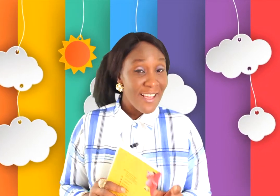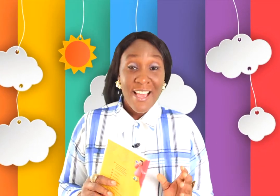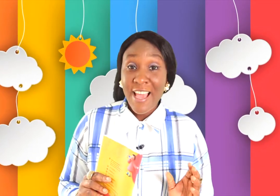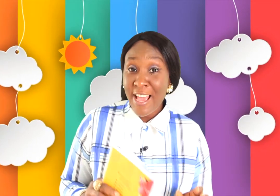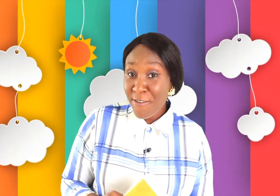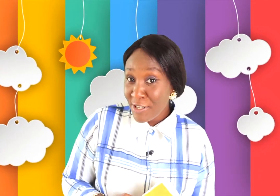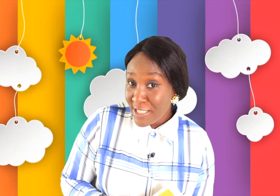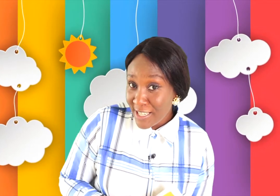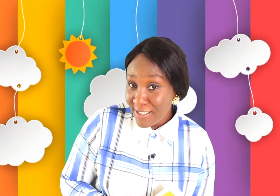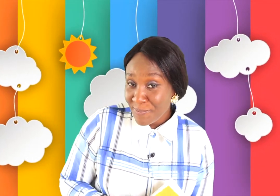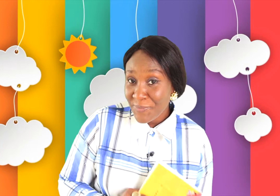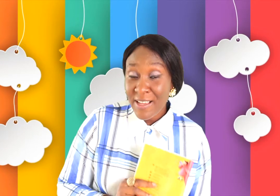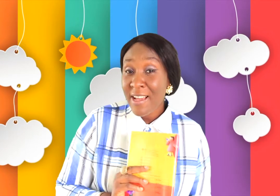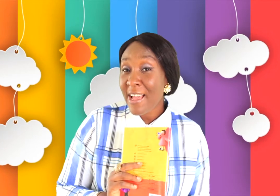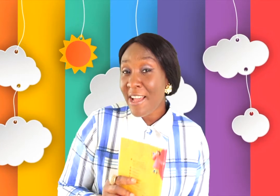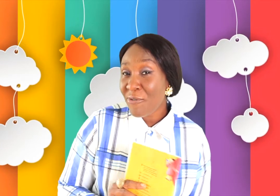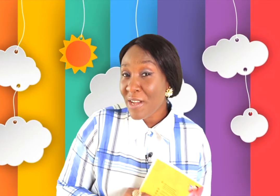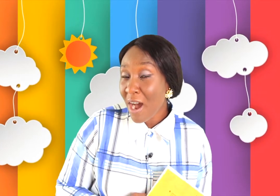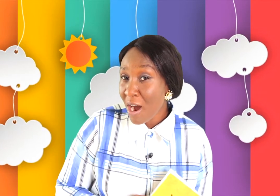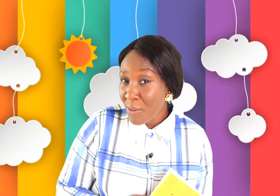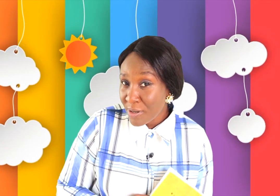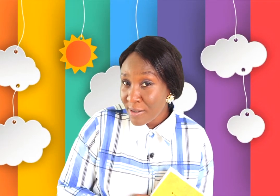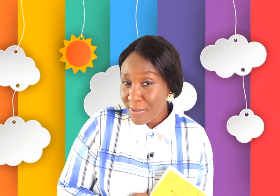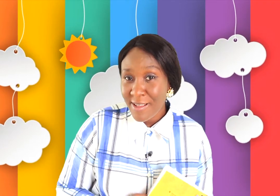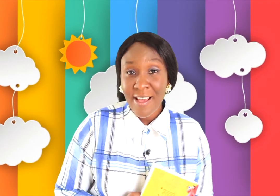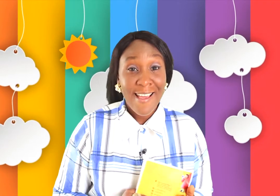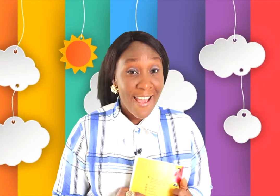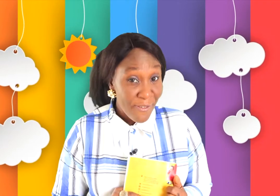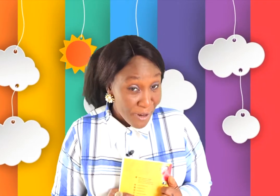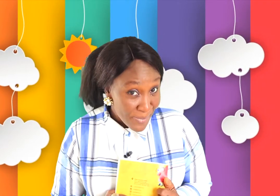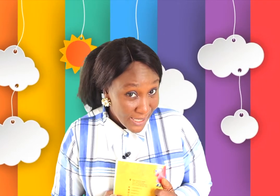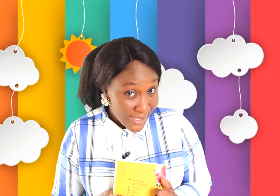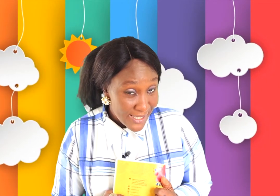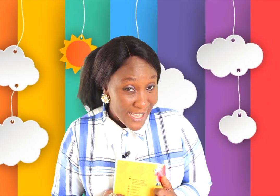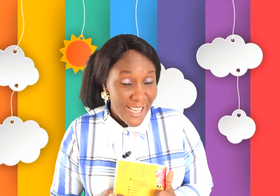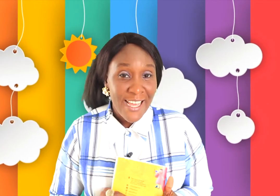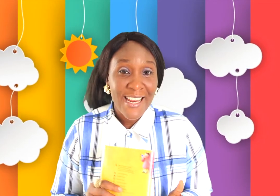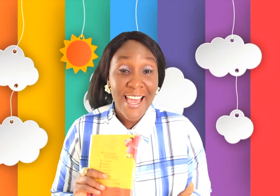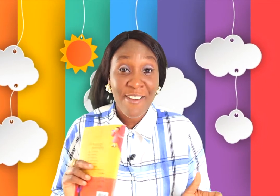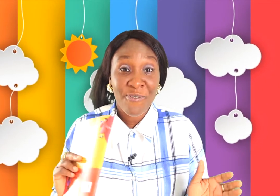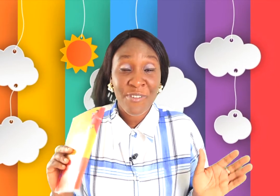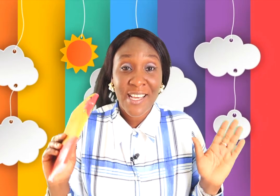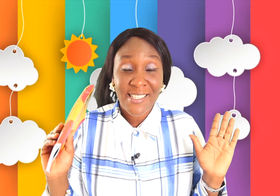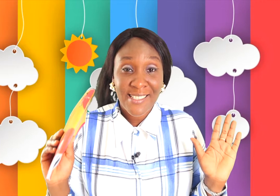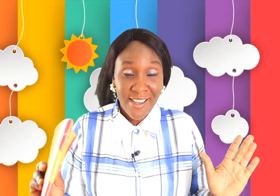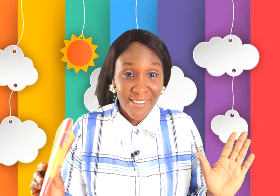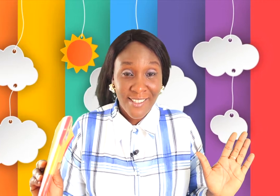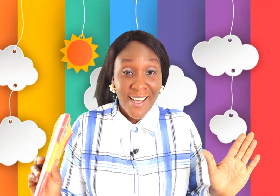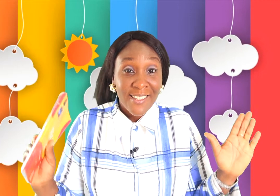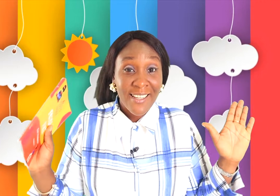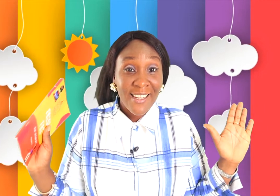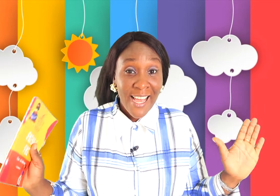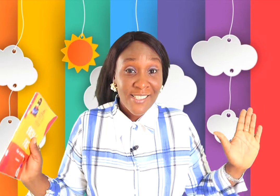month, every day, every hour, every minute, and every